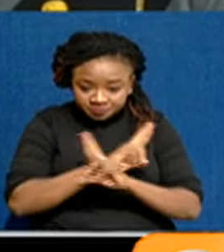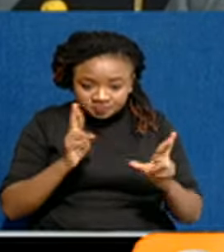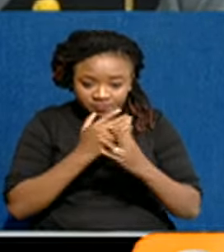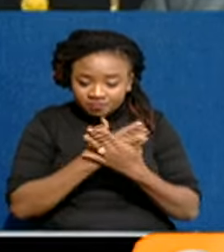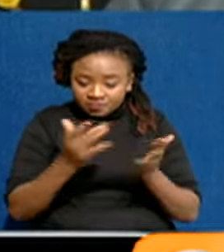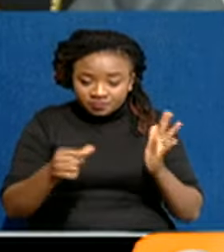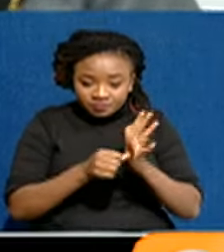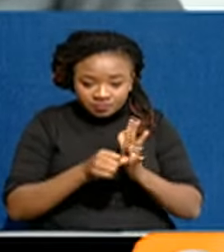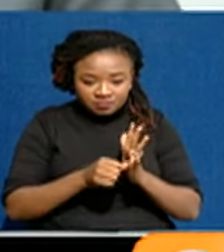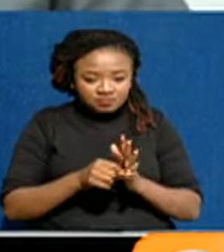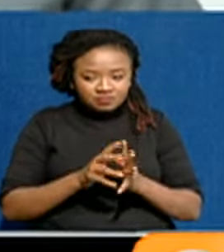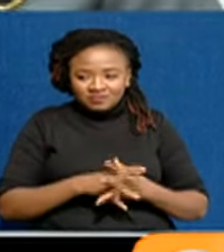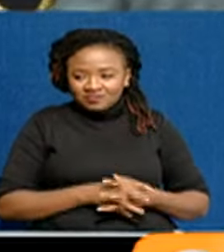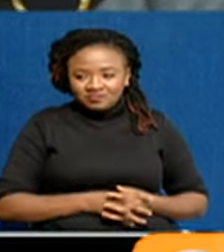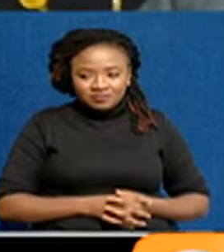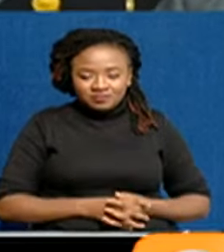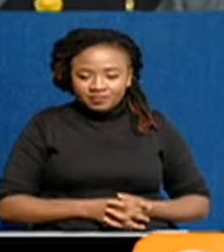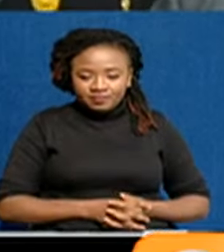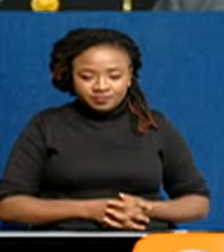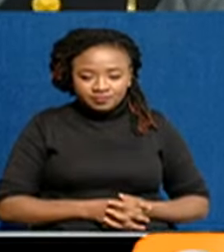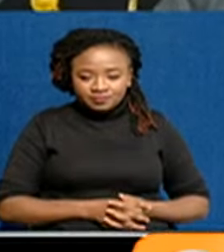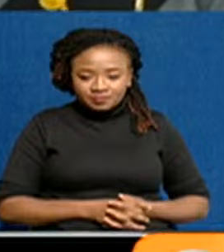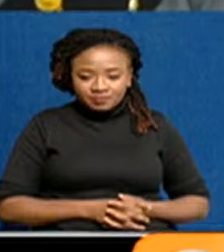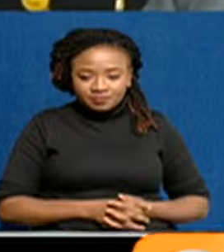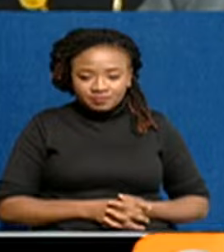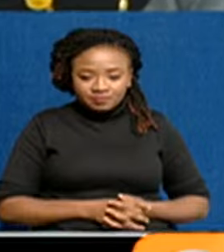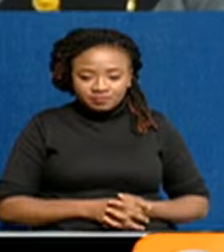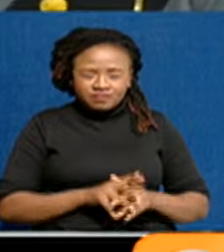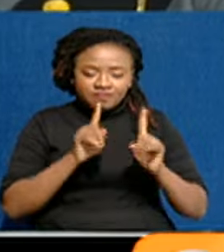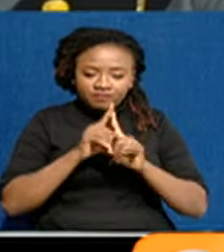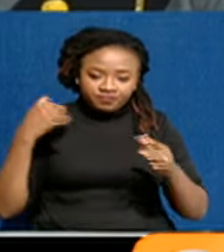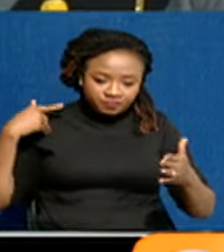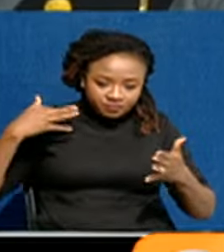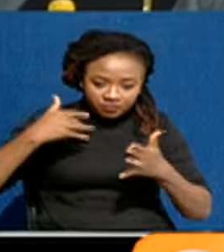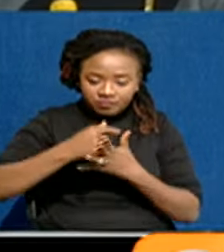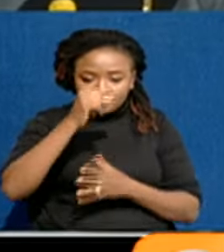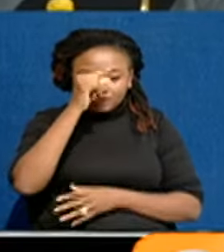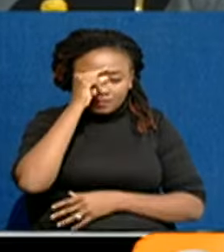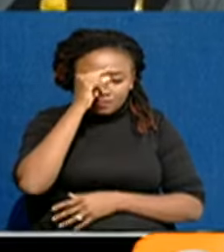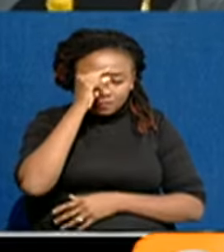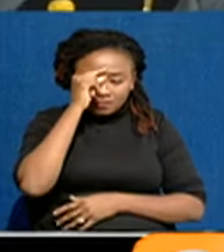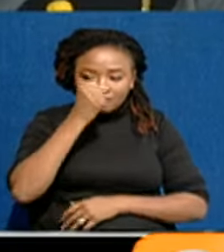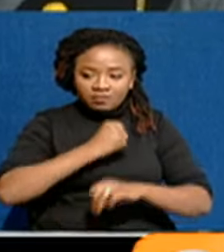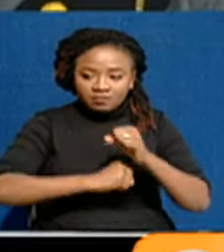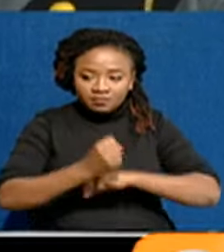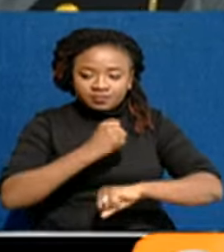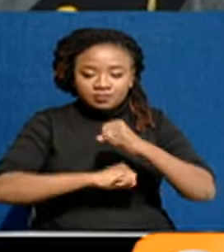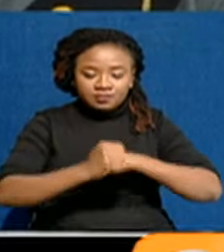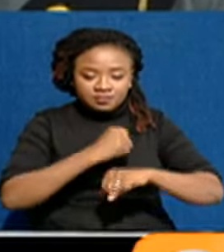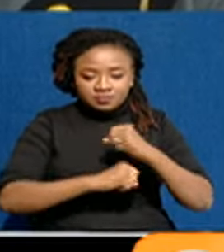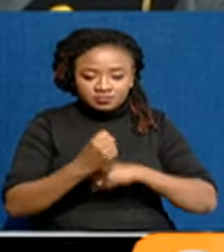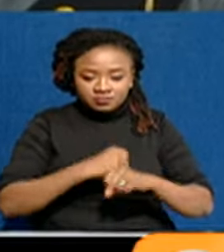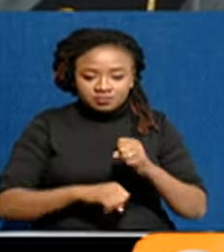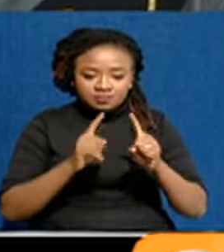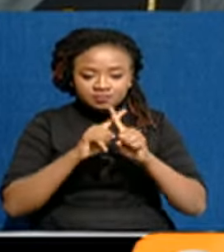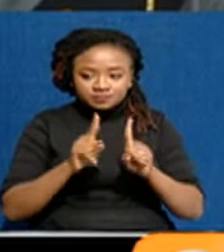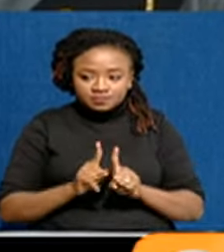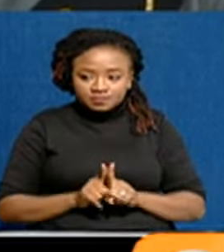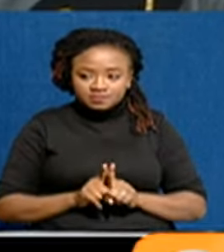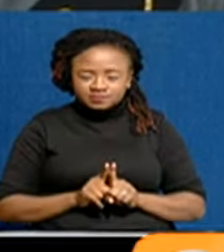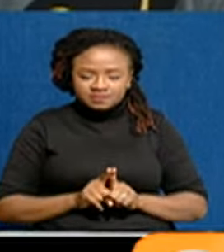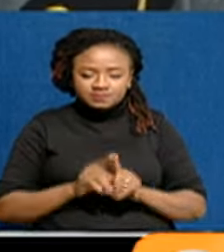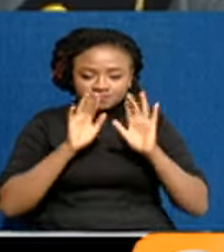of disaster. And government has always been doing its best, but let's also accept one thing, and this is not about shifting